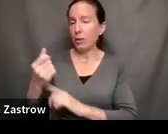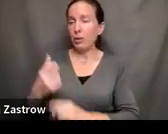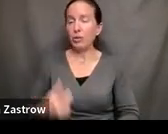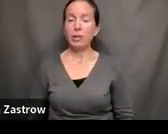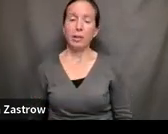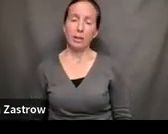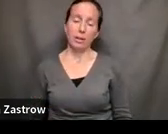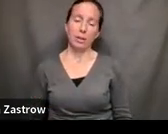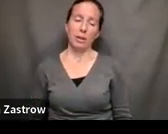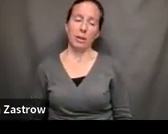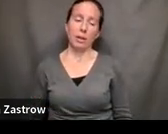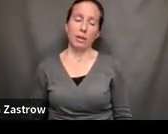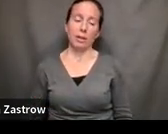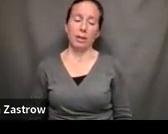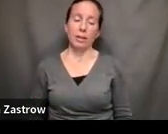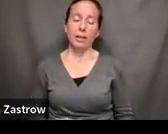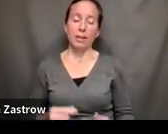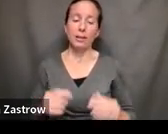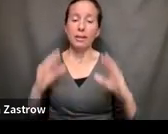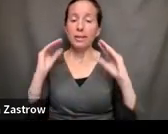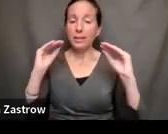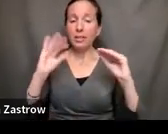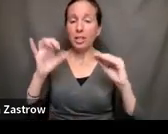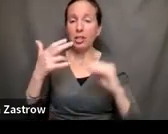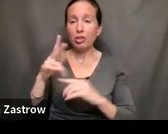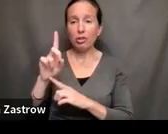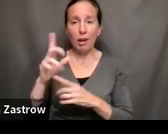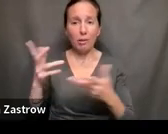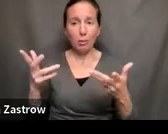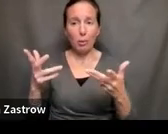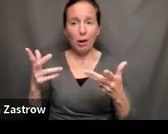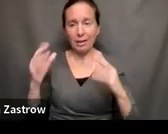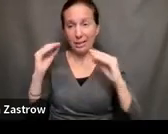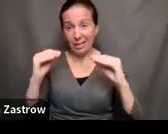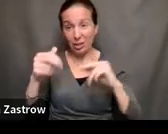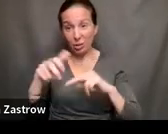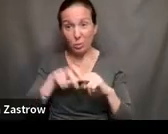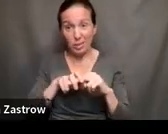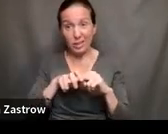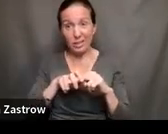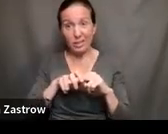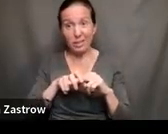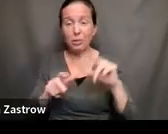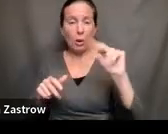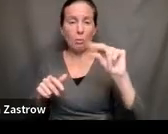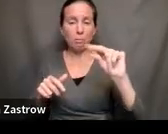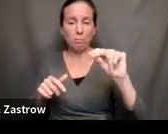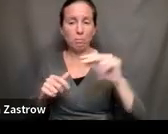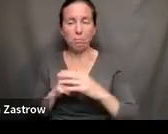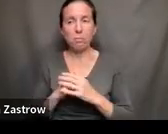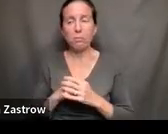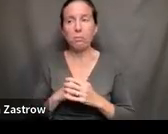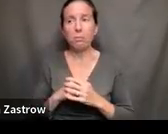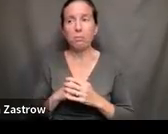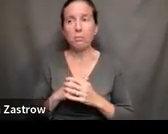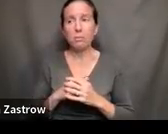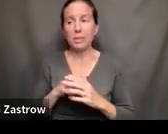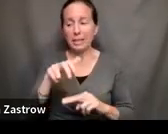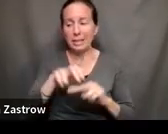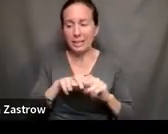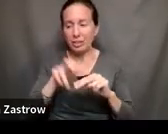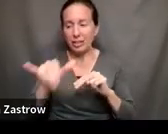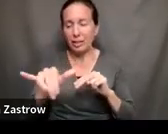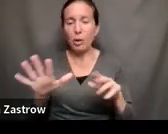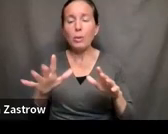about, what are you teaching the child? You're not teaching them to stay in their chair. You're teaching them some kind of